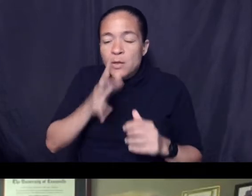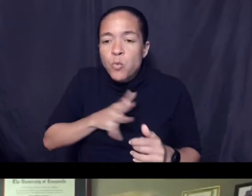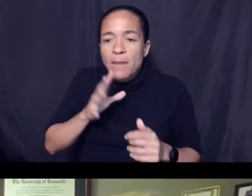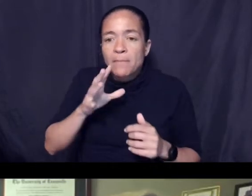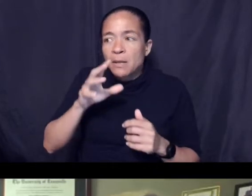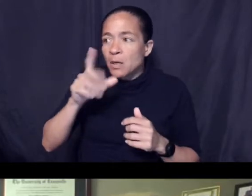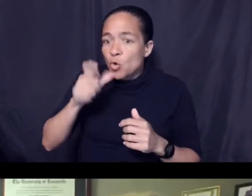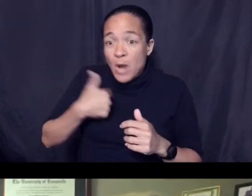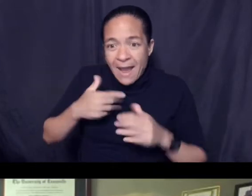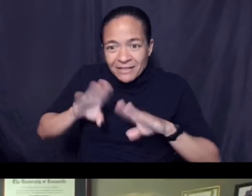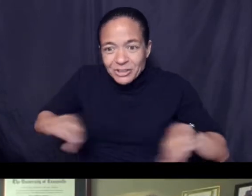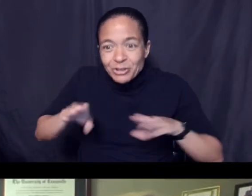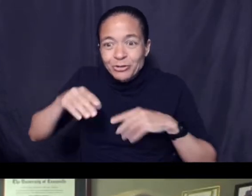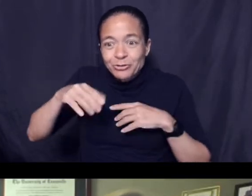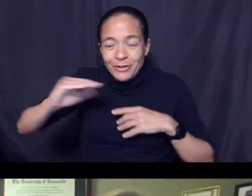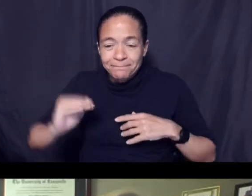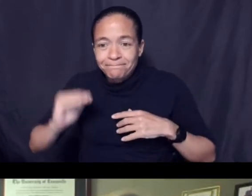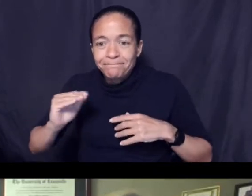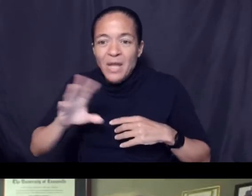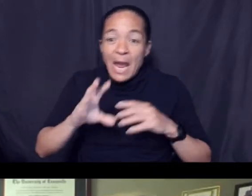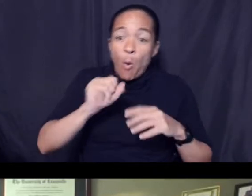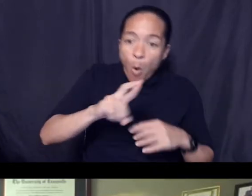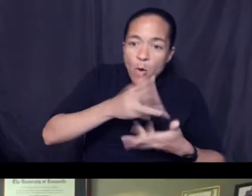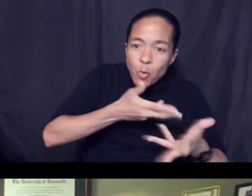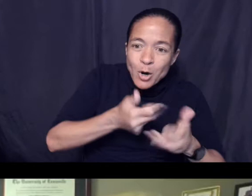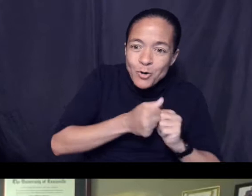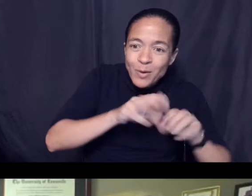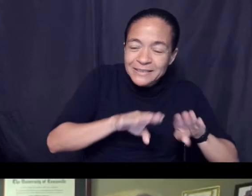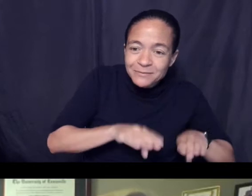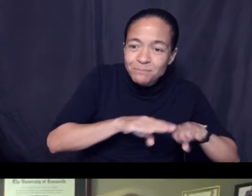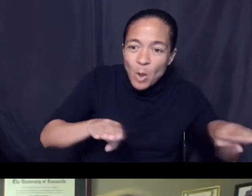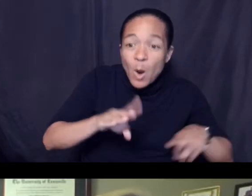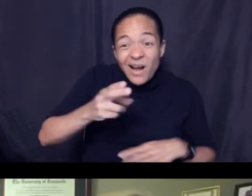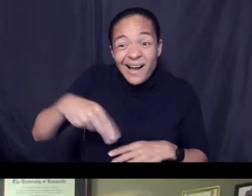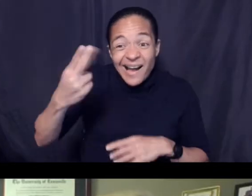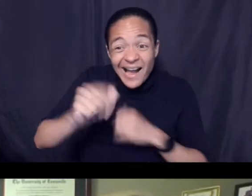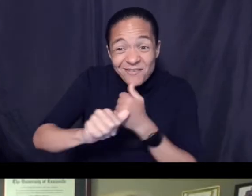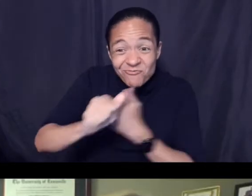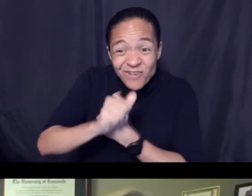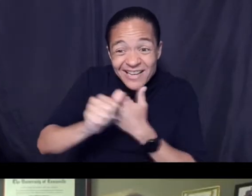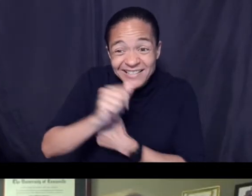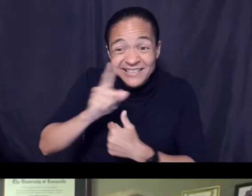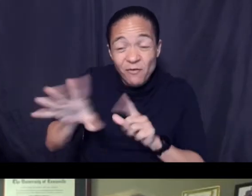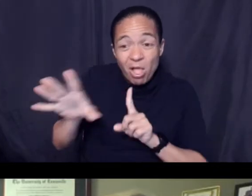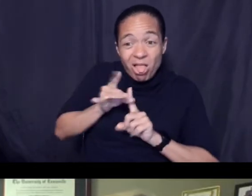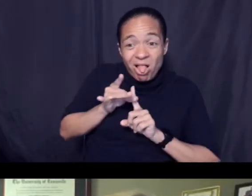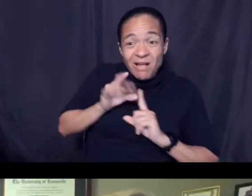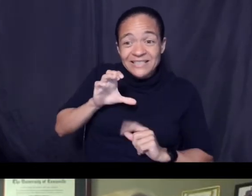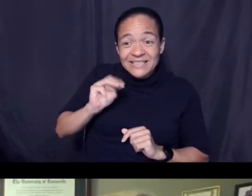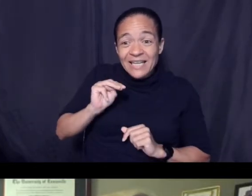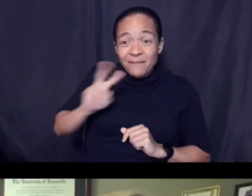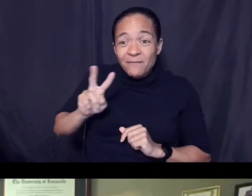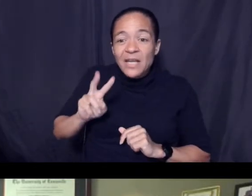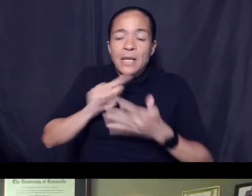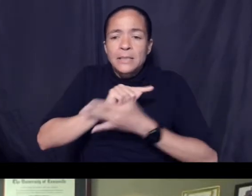young children, are at the highest risk for having CMV. Some of these measures may seem very common sense: to